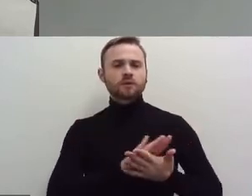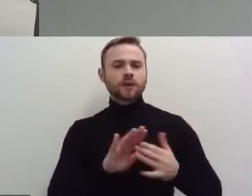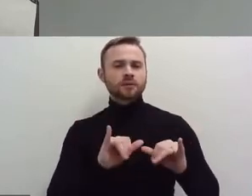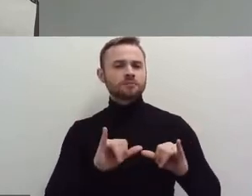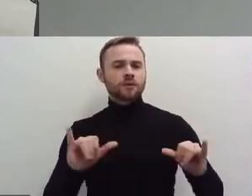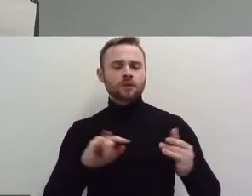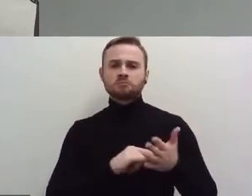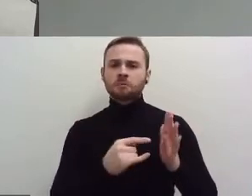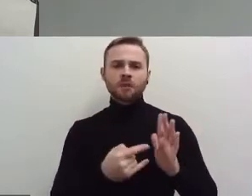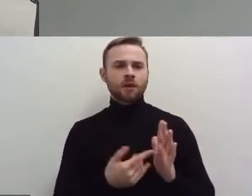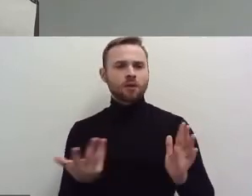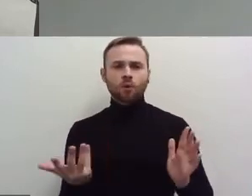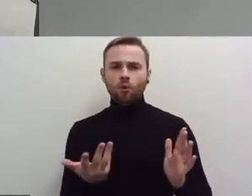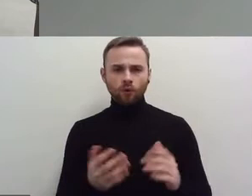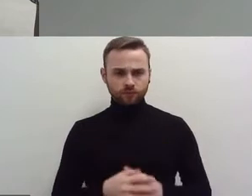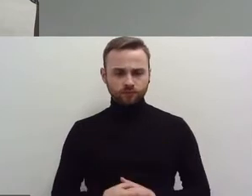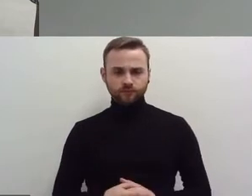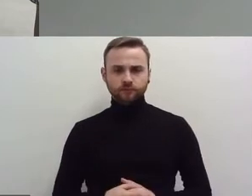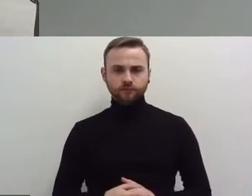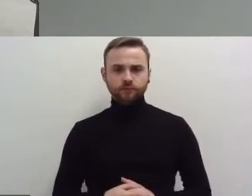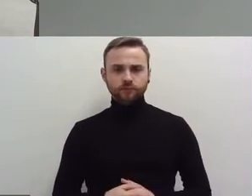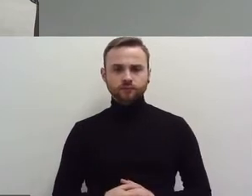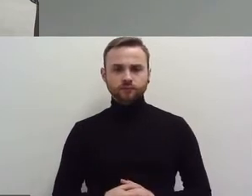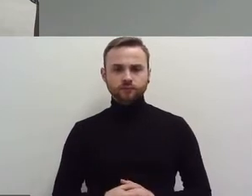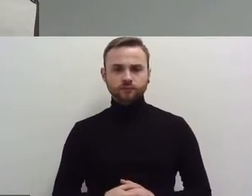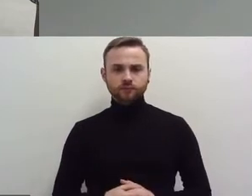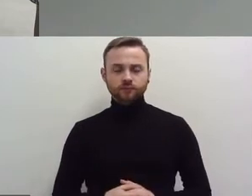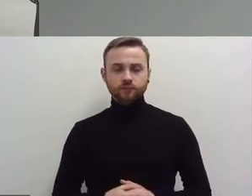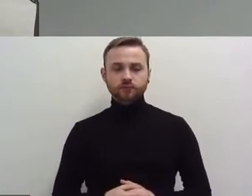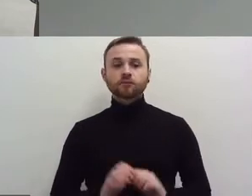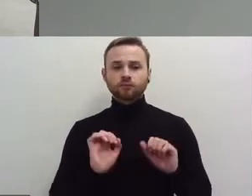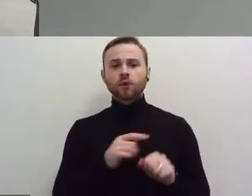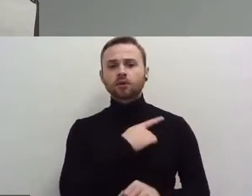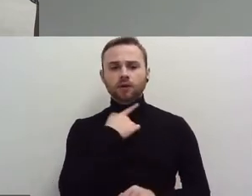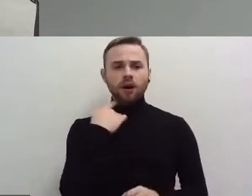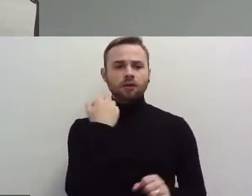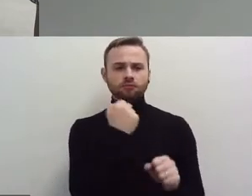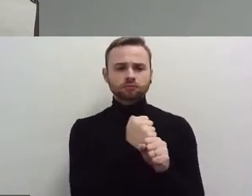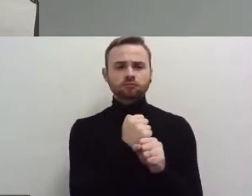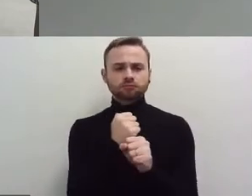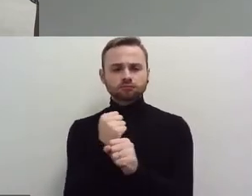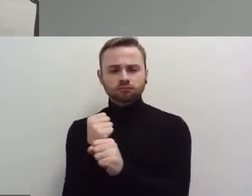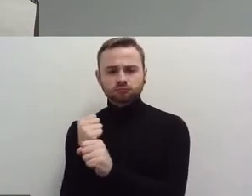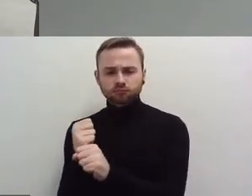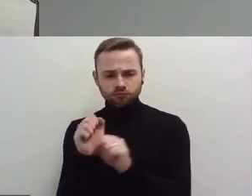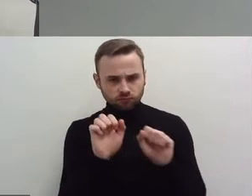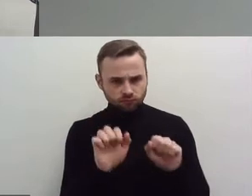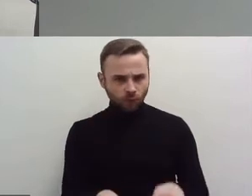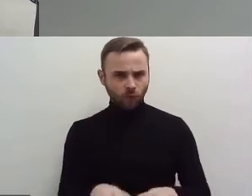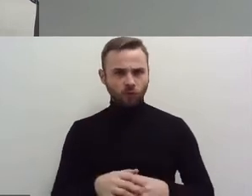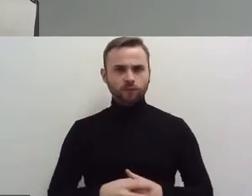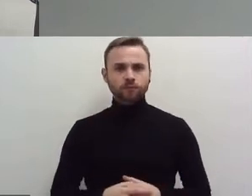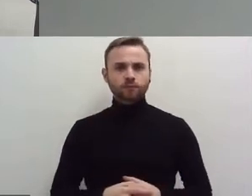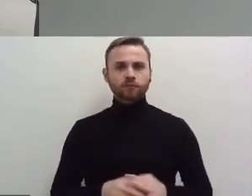action. Because SDGs were not created as a tool to guide individual action. They were actually, it's a set